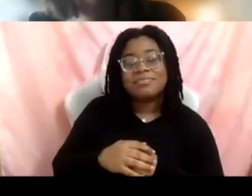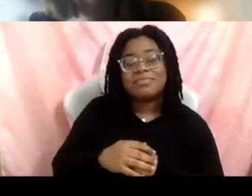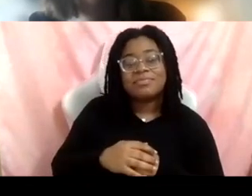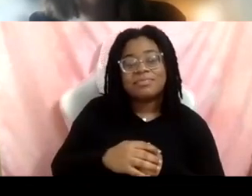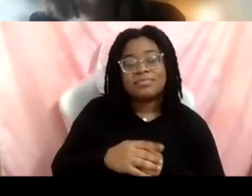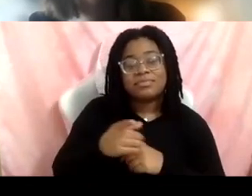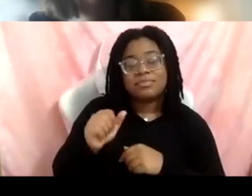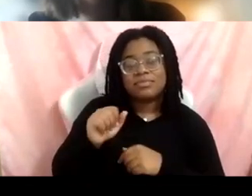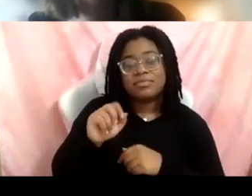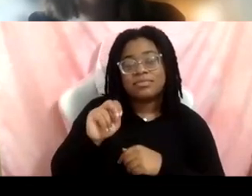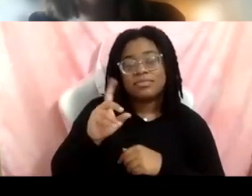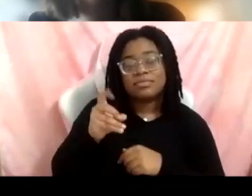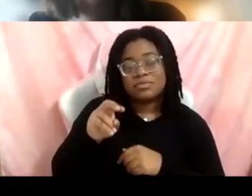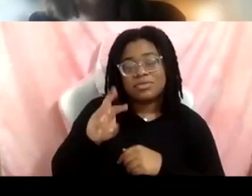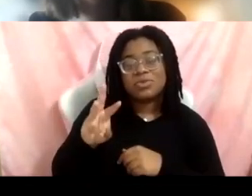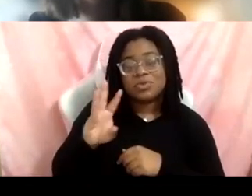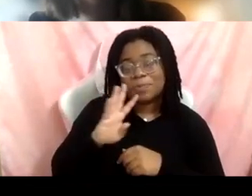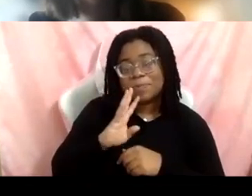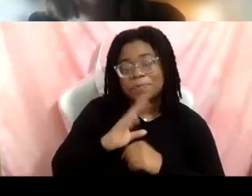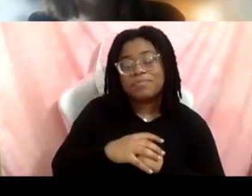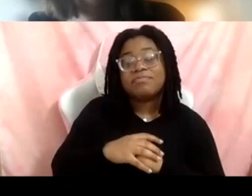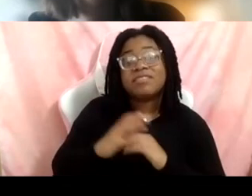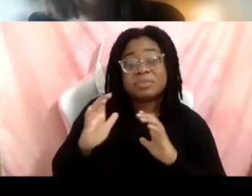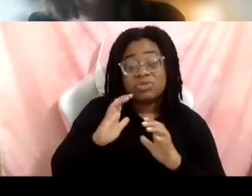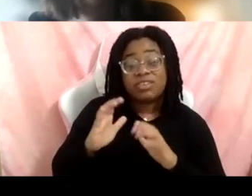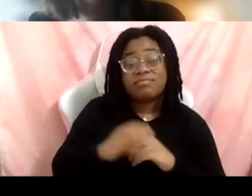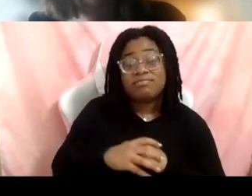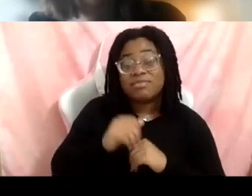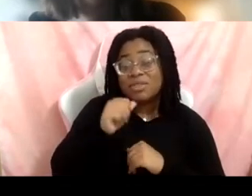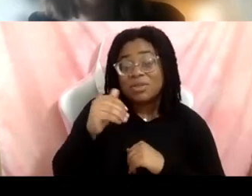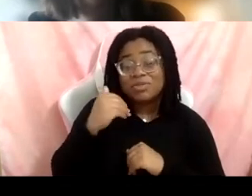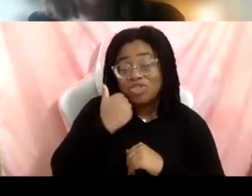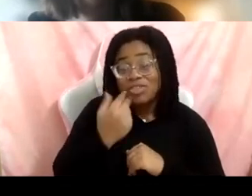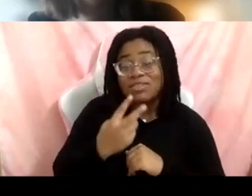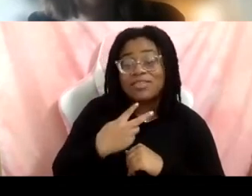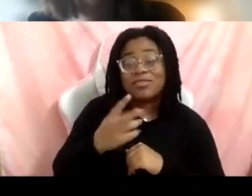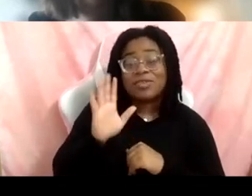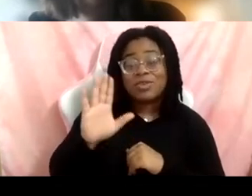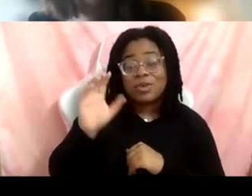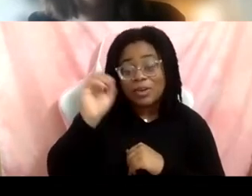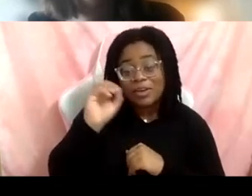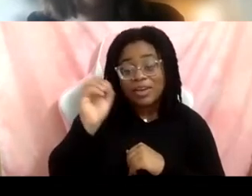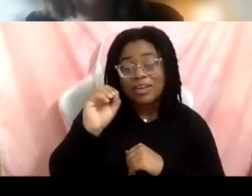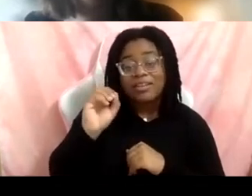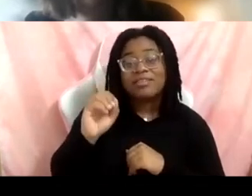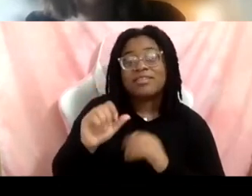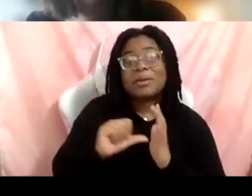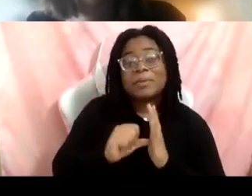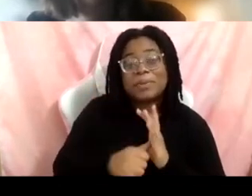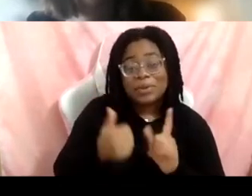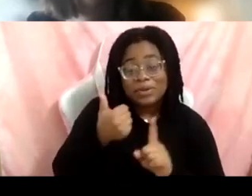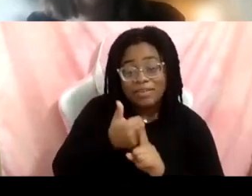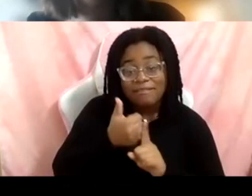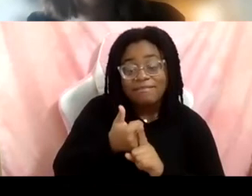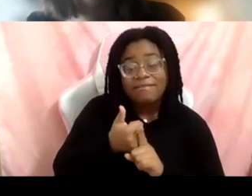Yeah, I'd piggyback off of Michael. Like, communicate, don't be ashamed, voice your opinion, empower yourself,